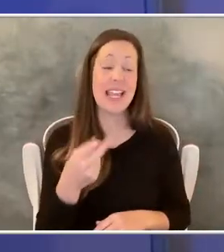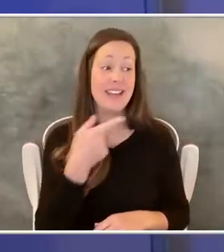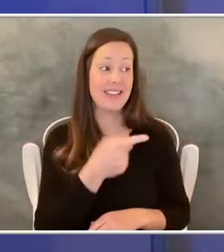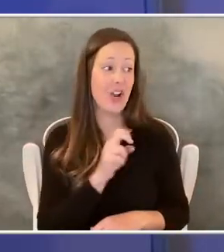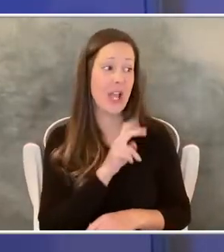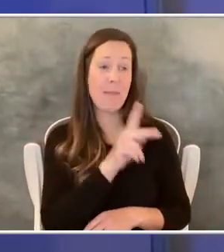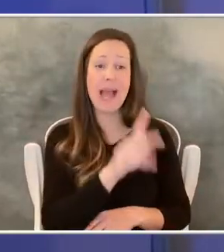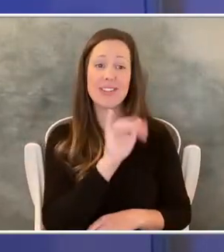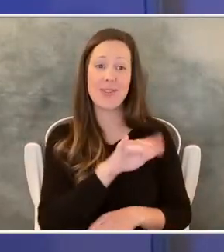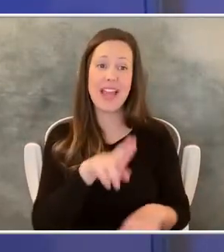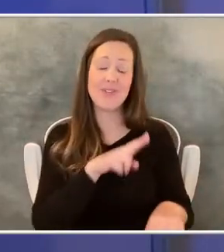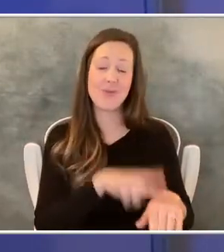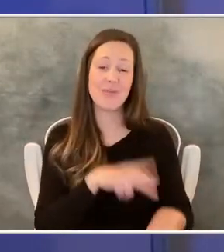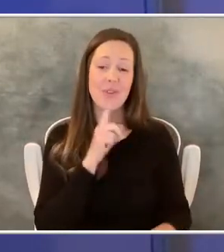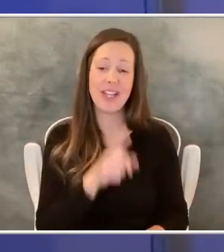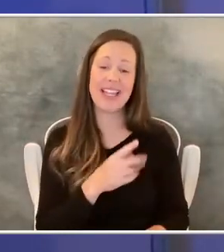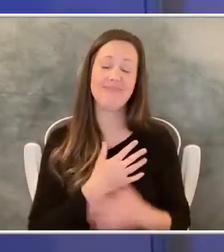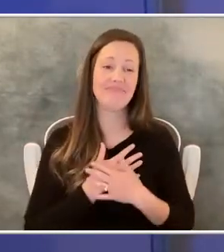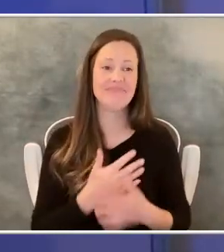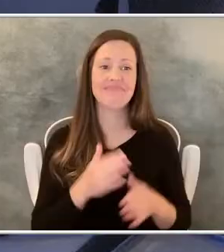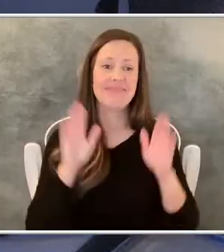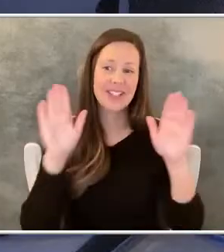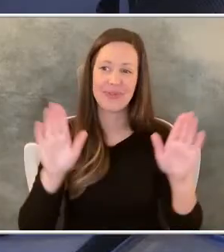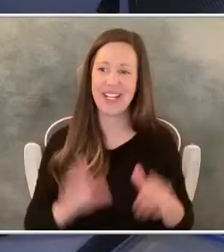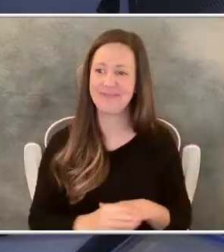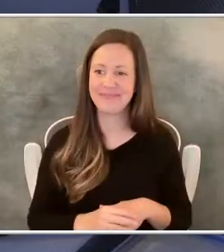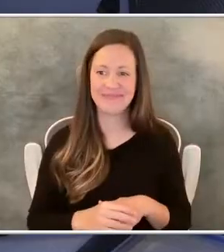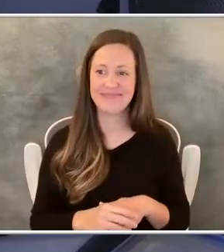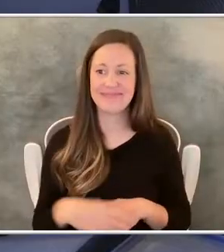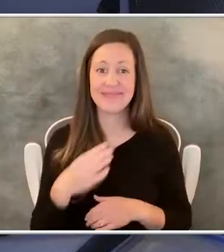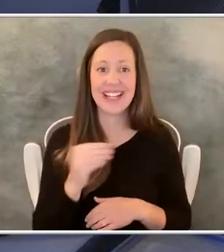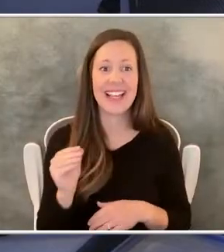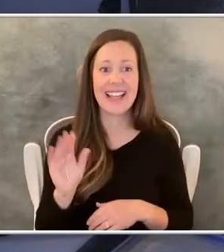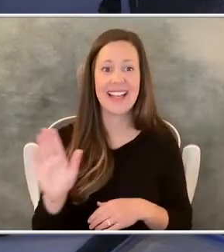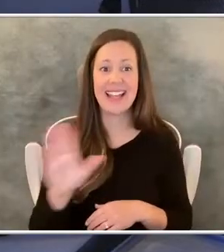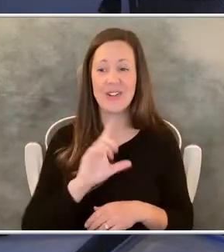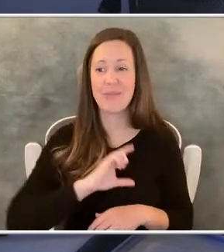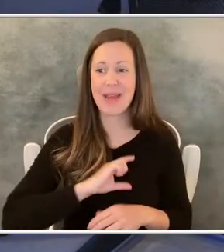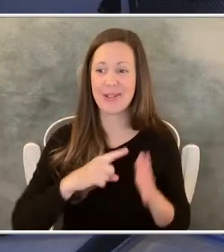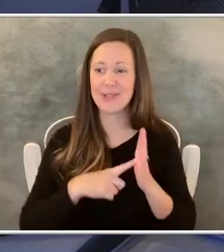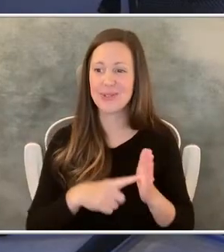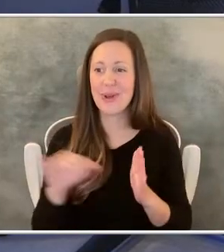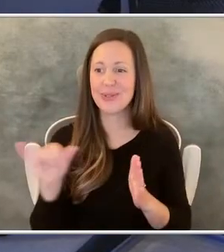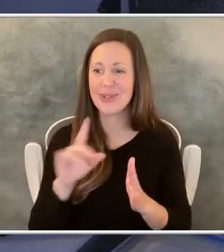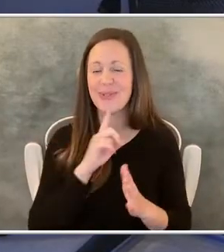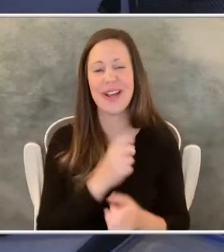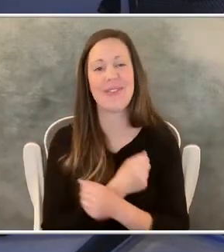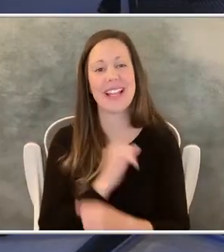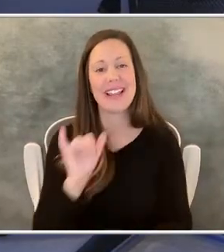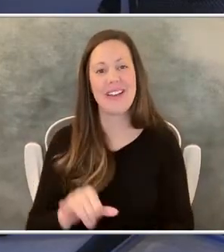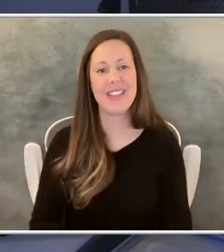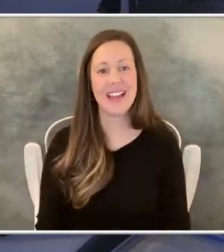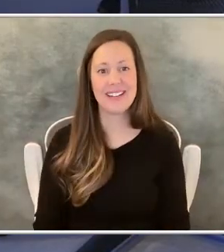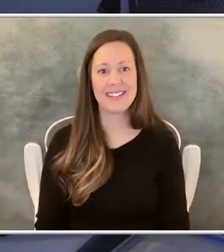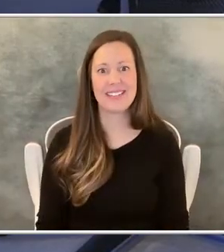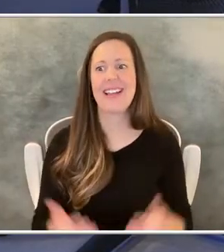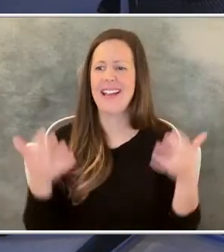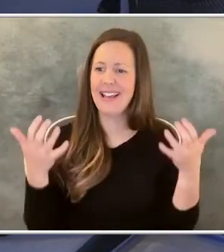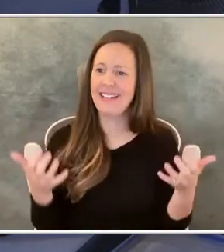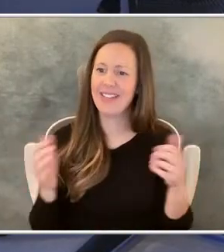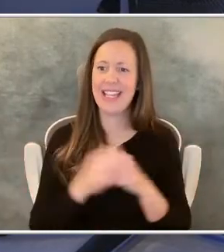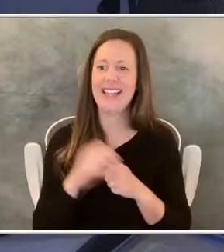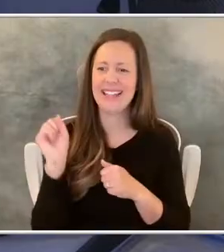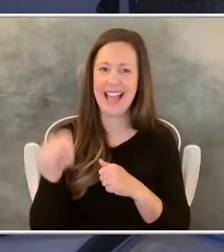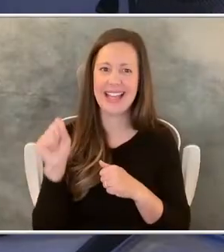you too. It's a great story. And then you got your medals to show. I love it so much. Those are heavy. Yeah. Well deserved. I love that. Thank